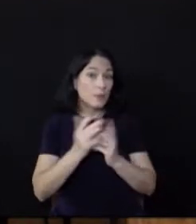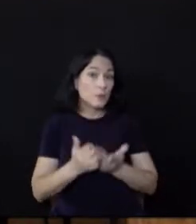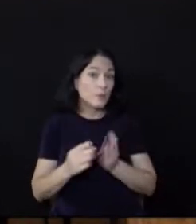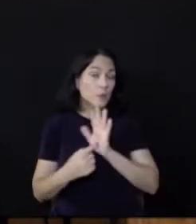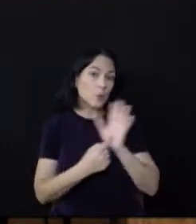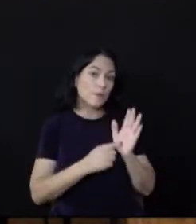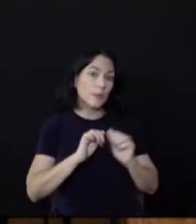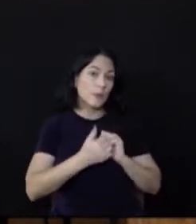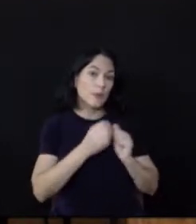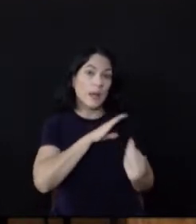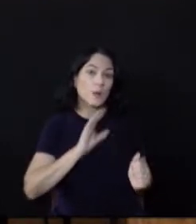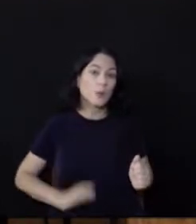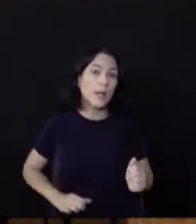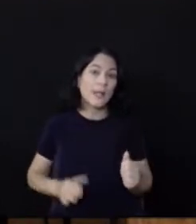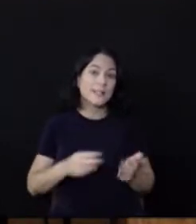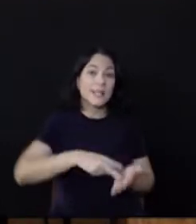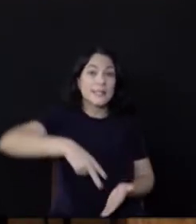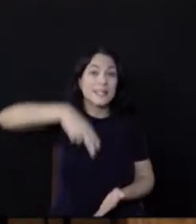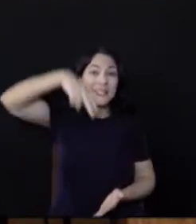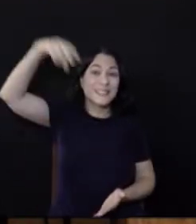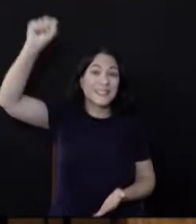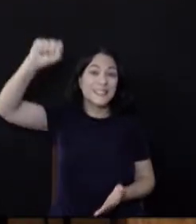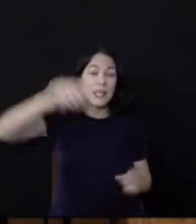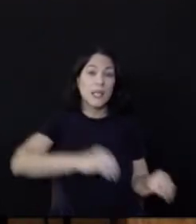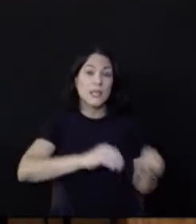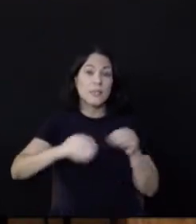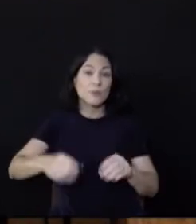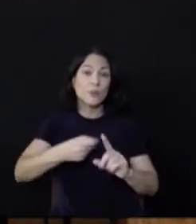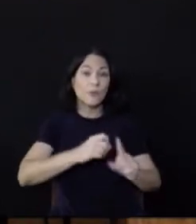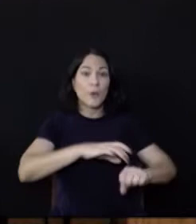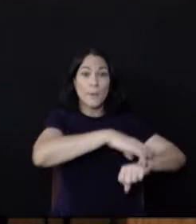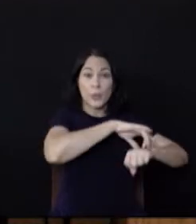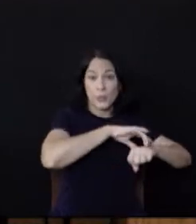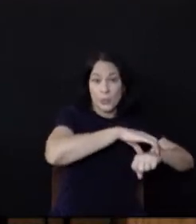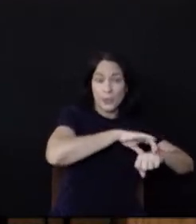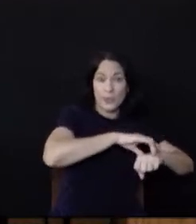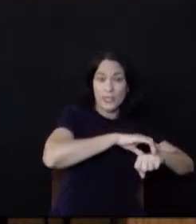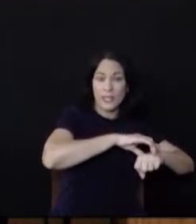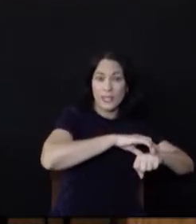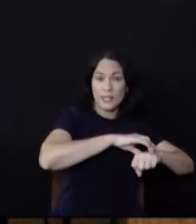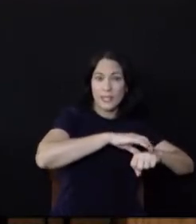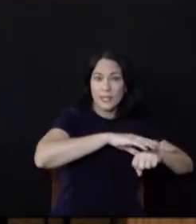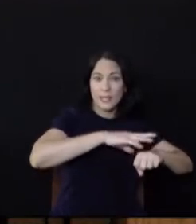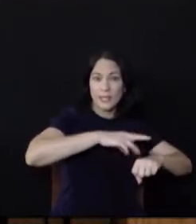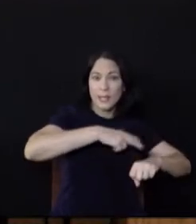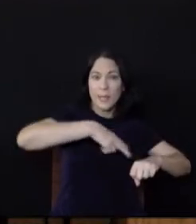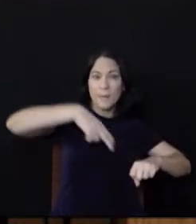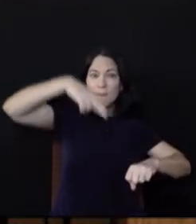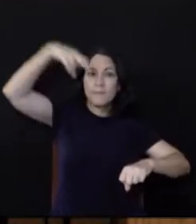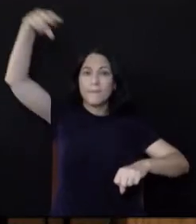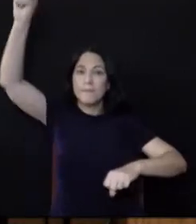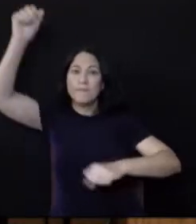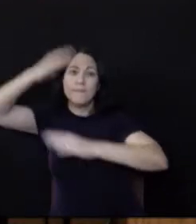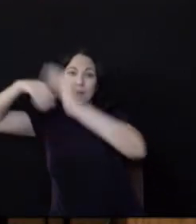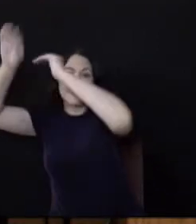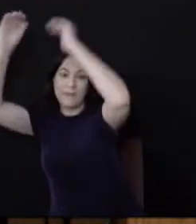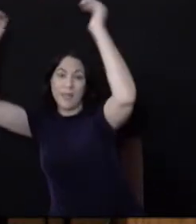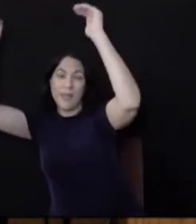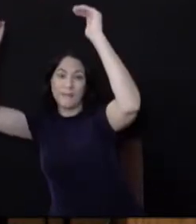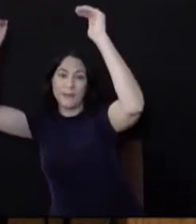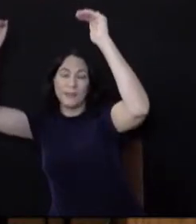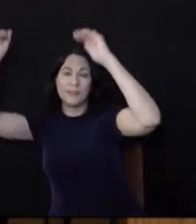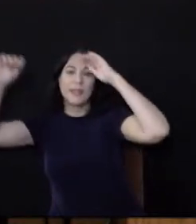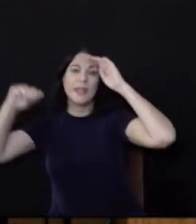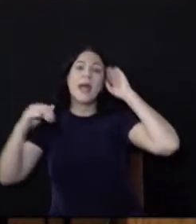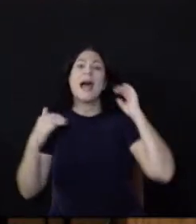Christ has ascended, has moved from this earthly realm and dimension back into the heavenly realm and dimension, and